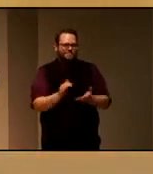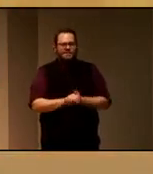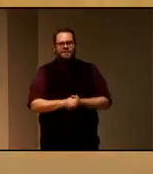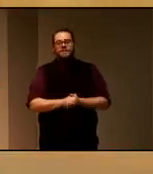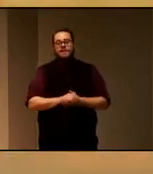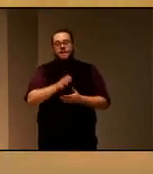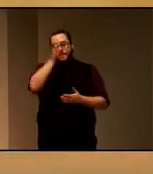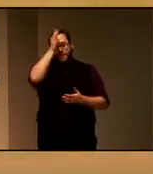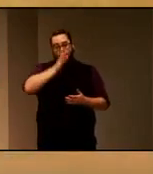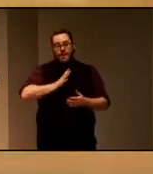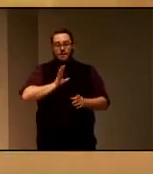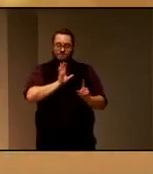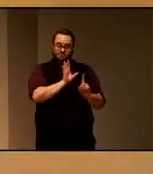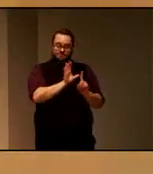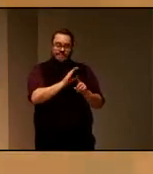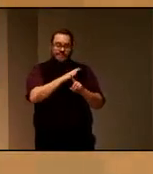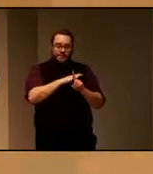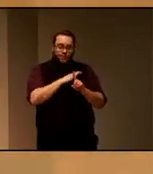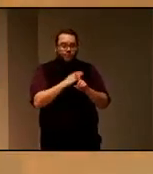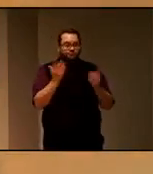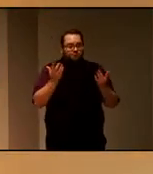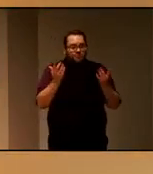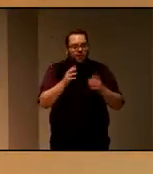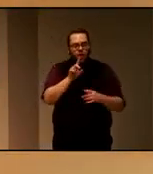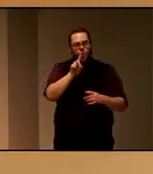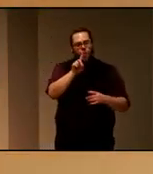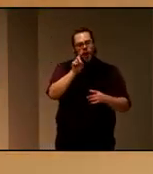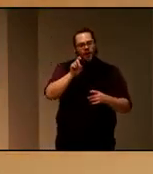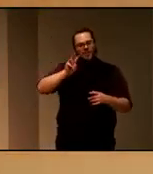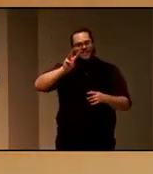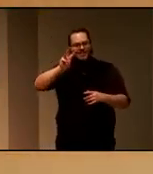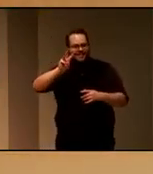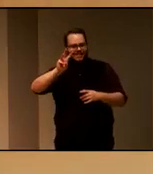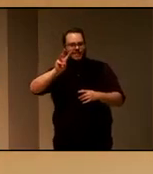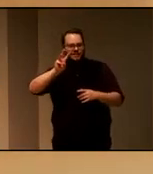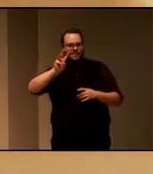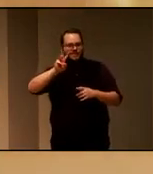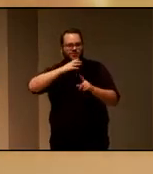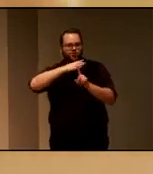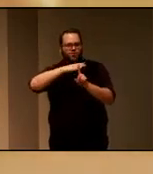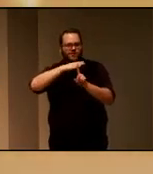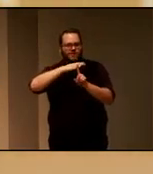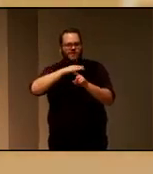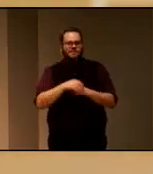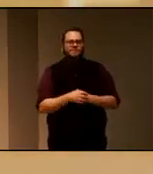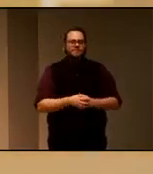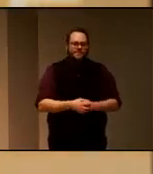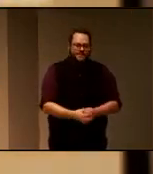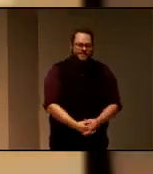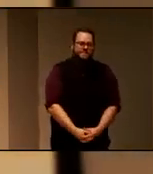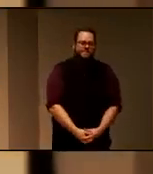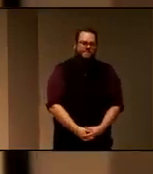But this man's temperature was 106 degrees Fahrenheit.